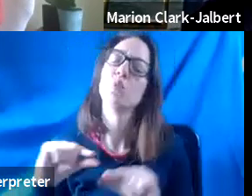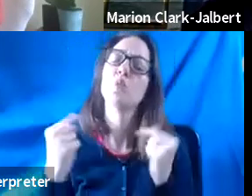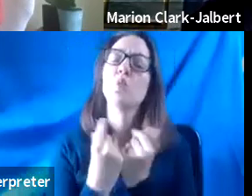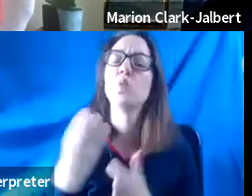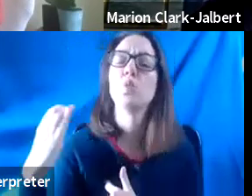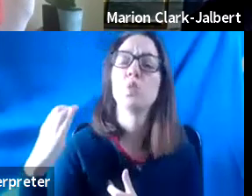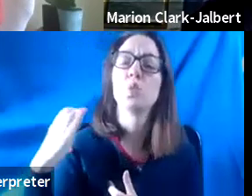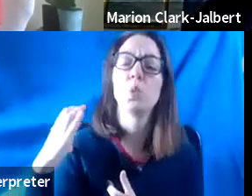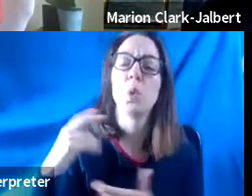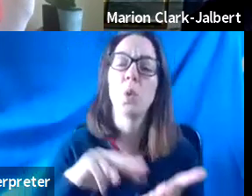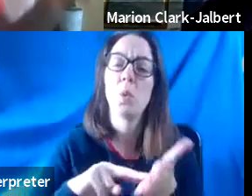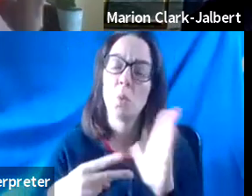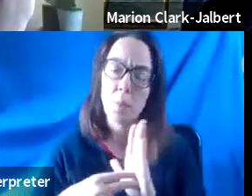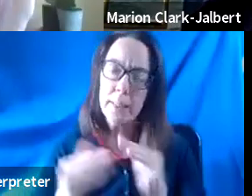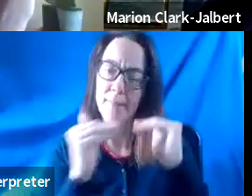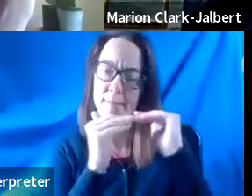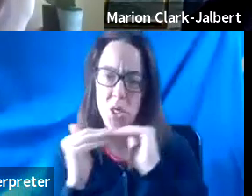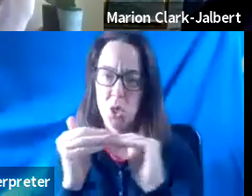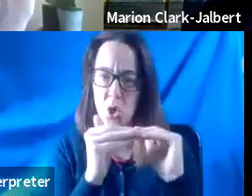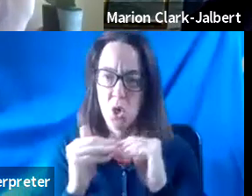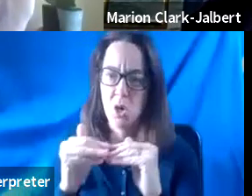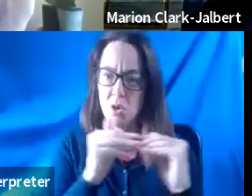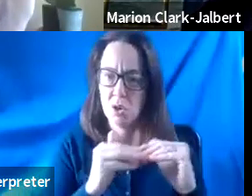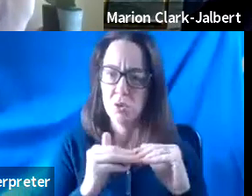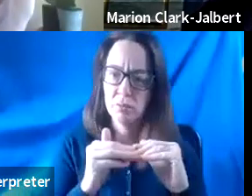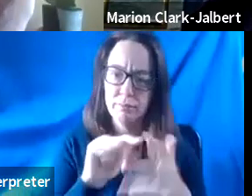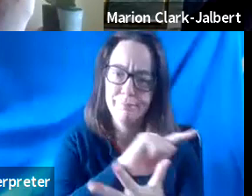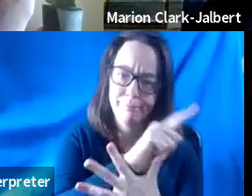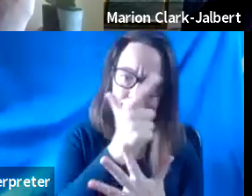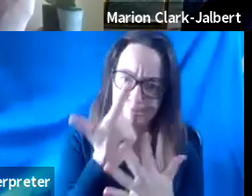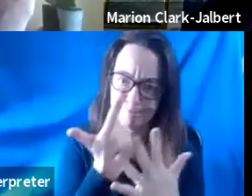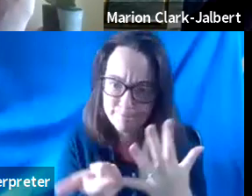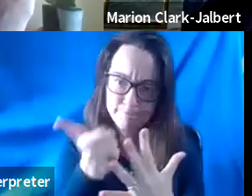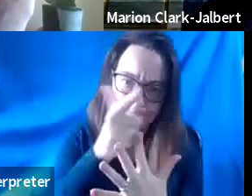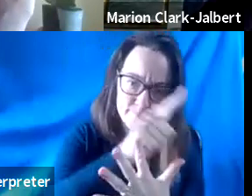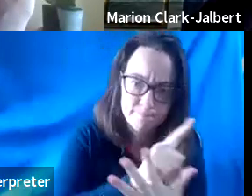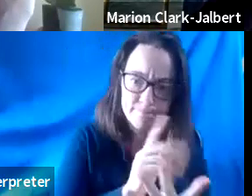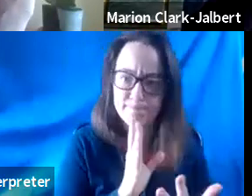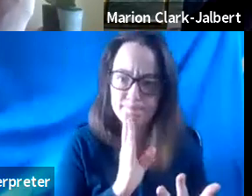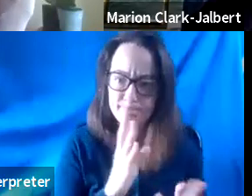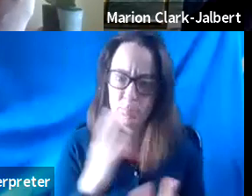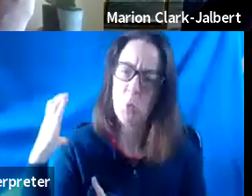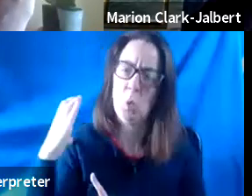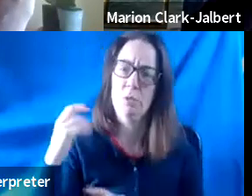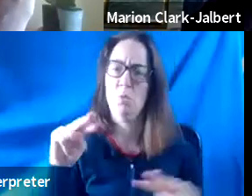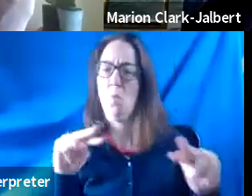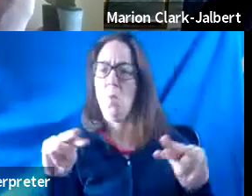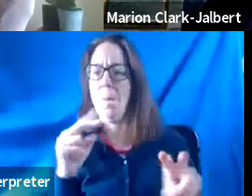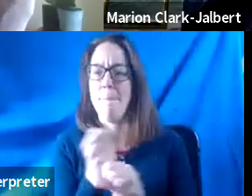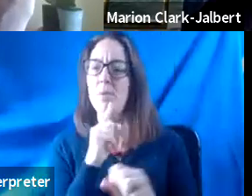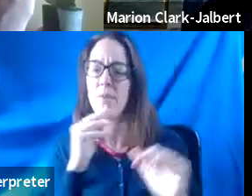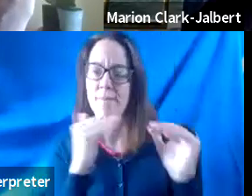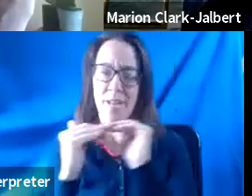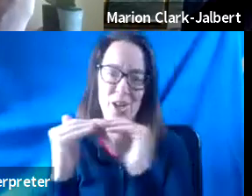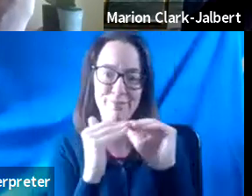that everybody has a chance to speak, that makes sure that different ideas are considered, and that you're actually